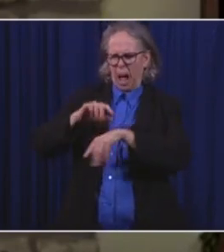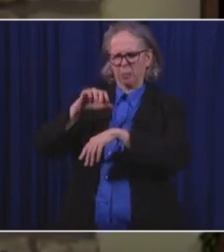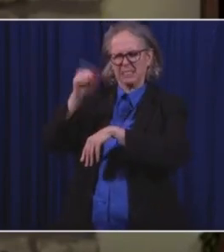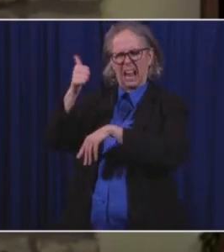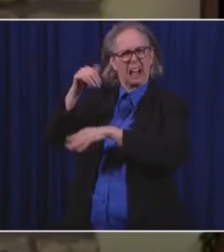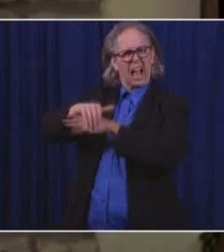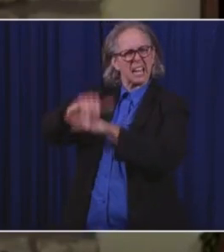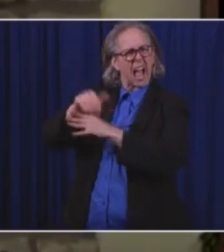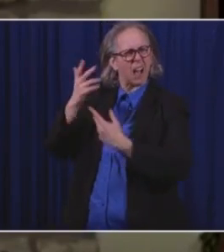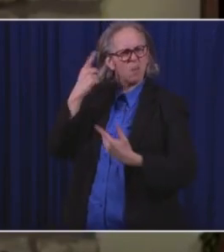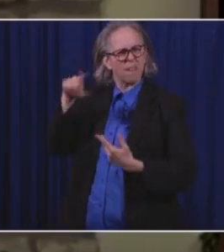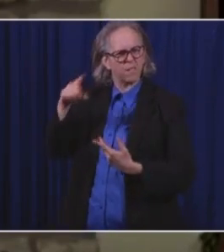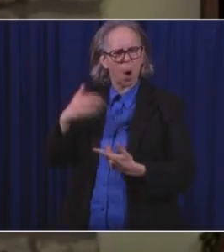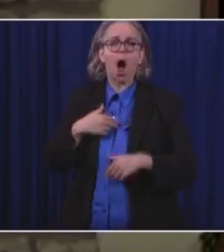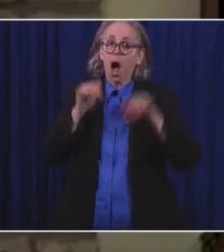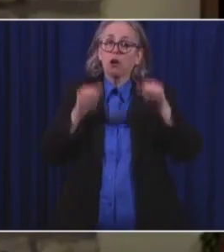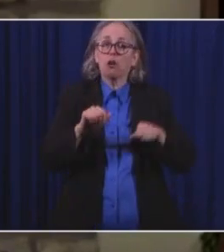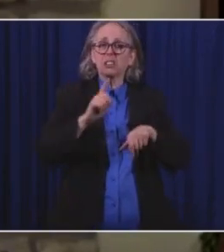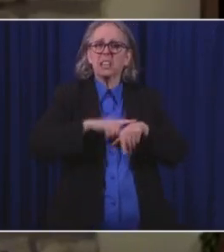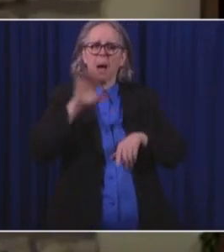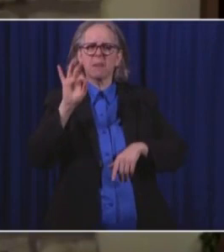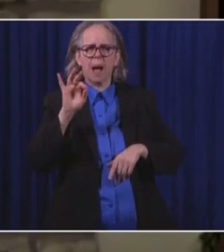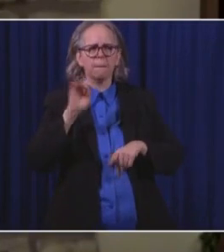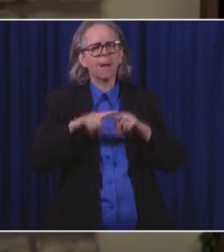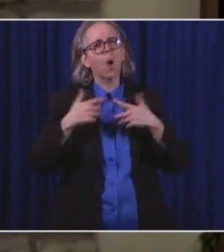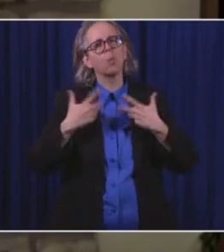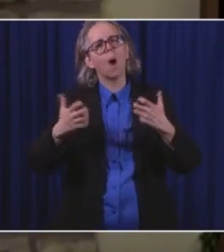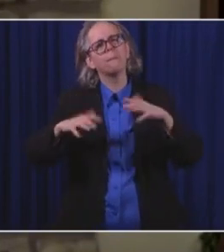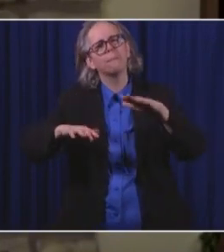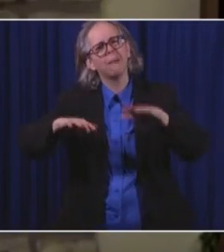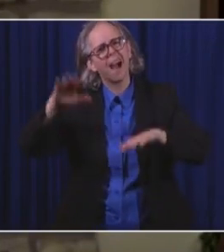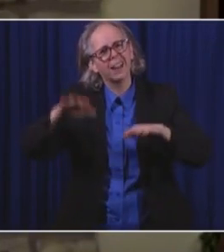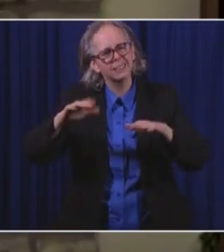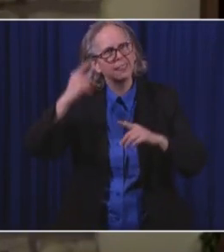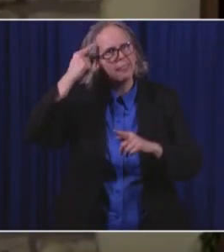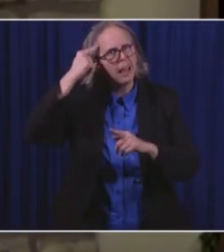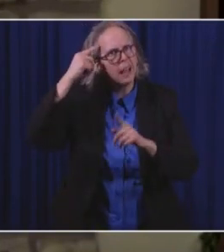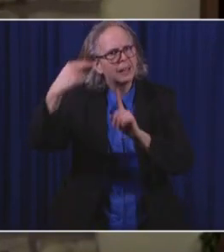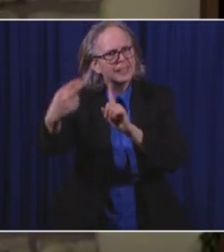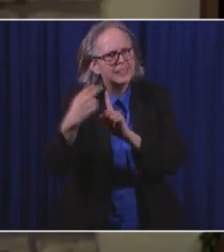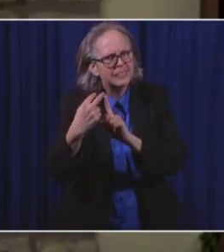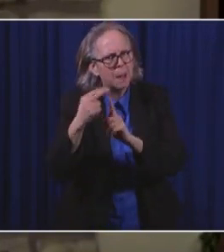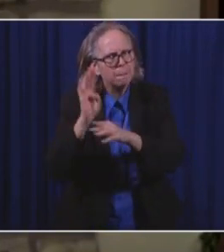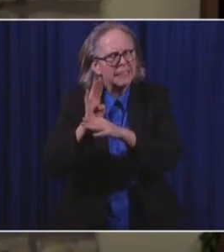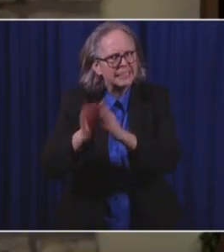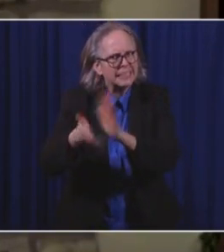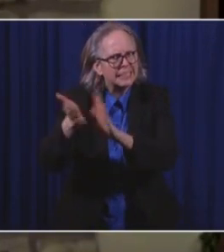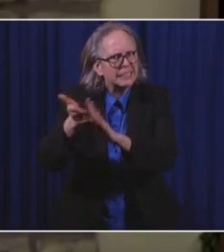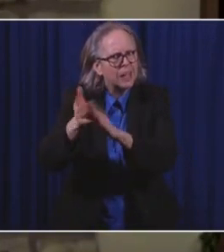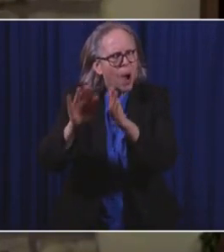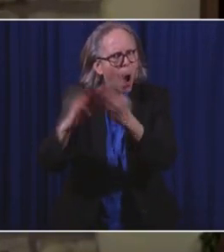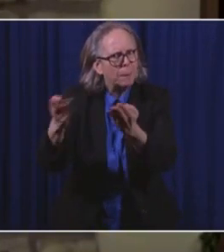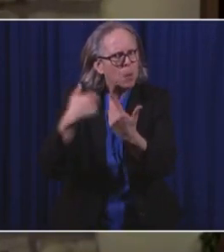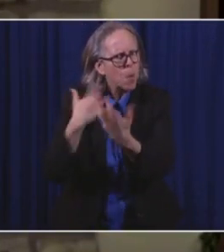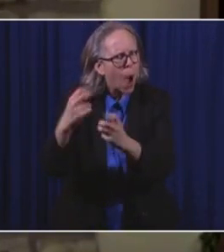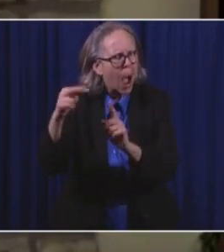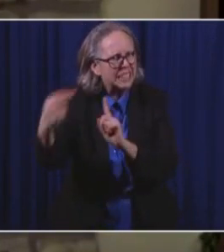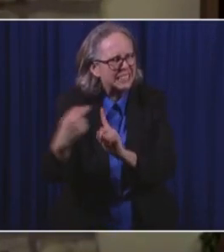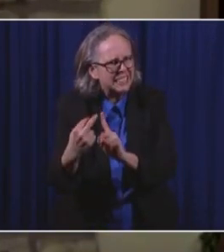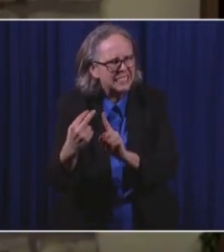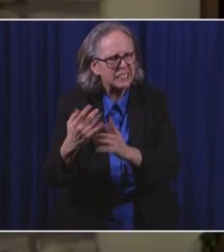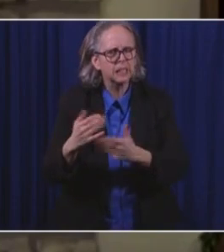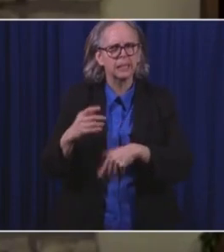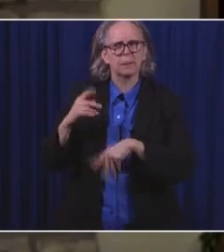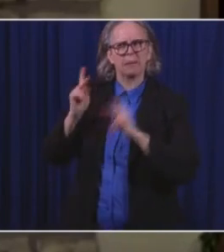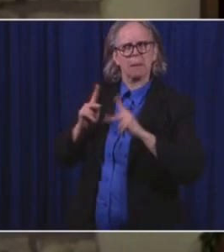allow people to do some things, to allow businesses to stay open to some point, but also to pick up something and have